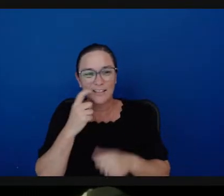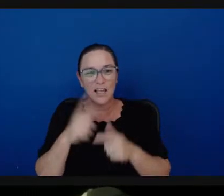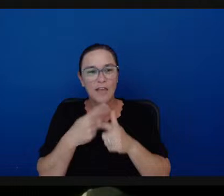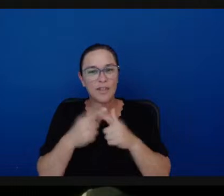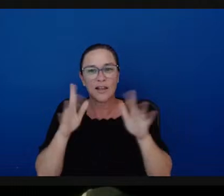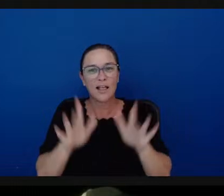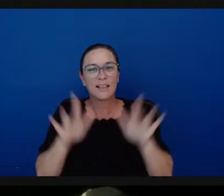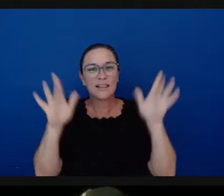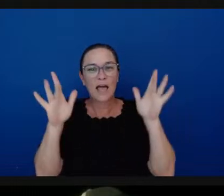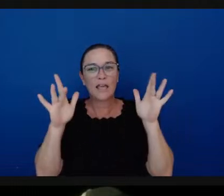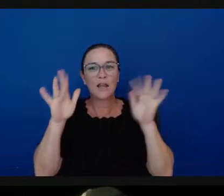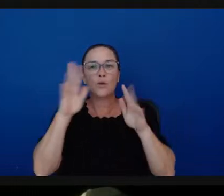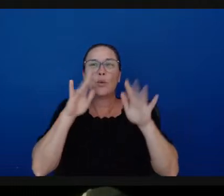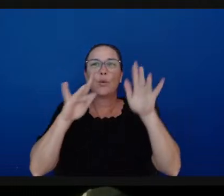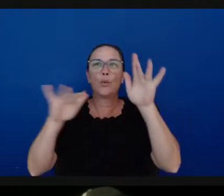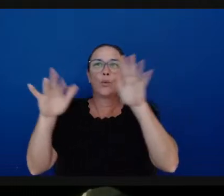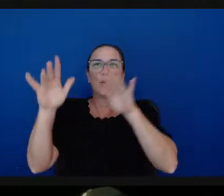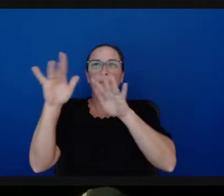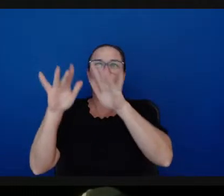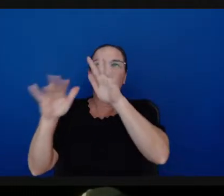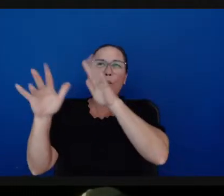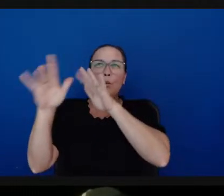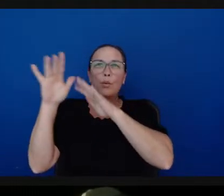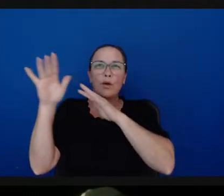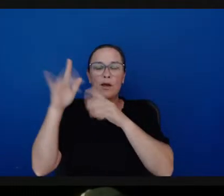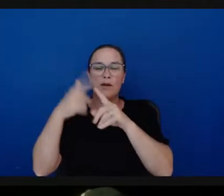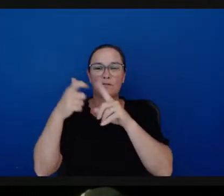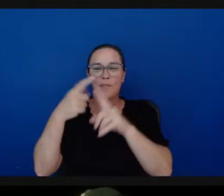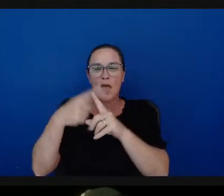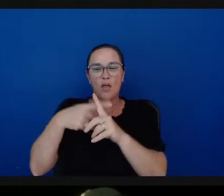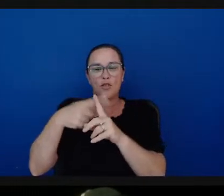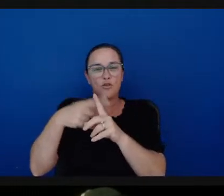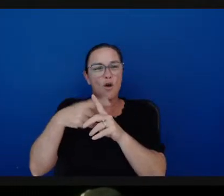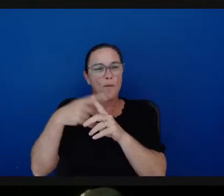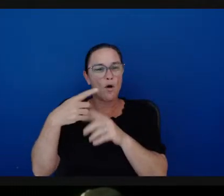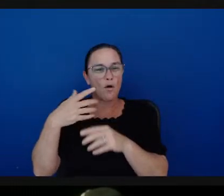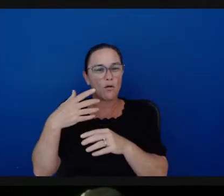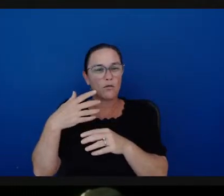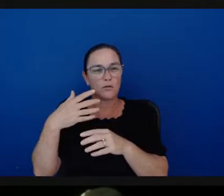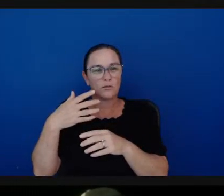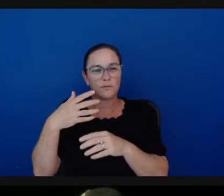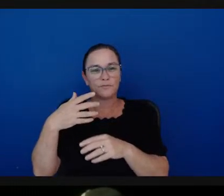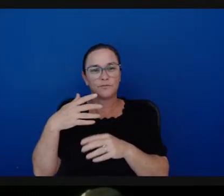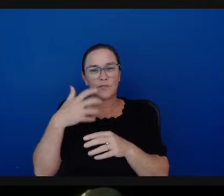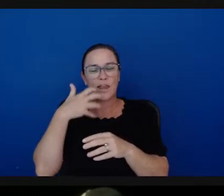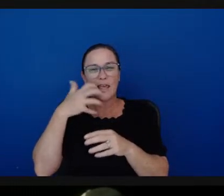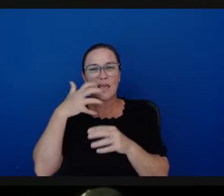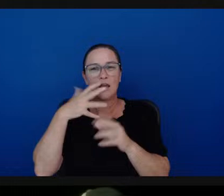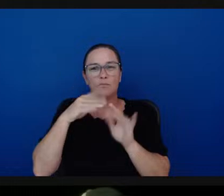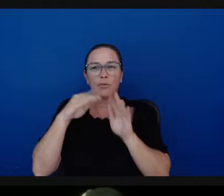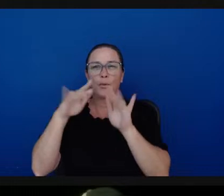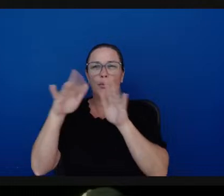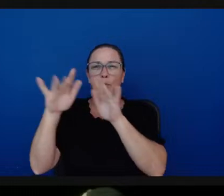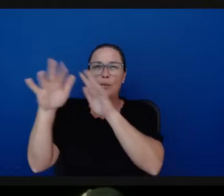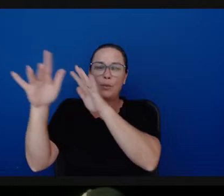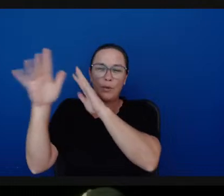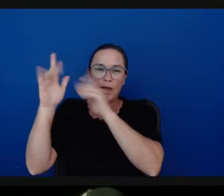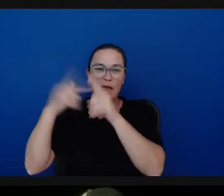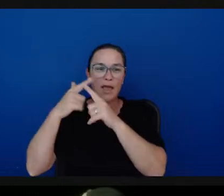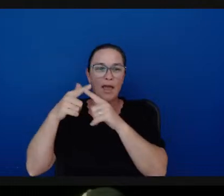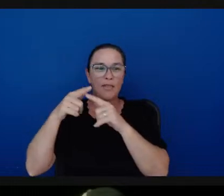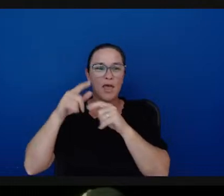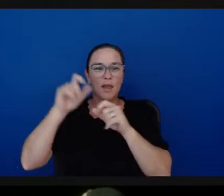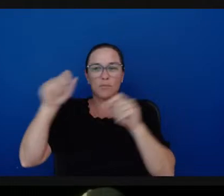light and can be carried by that thermal heat updraft and blown away with all the gas, and can land in further